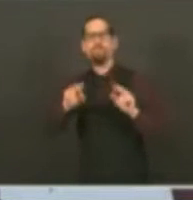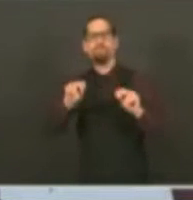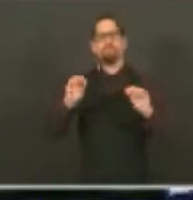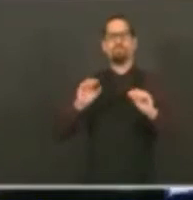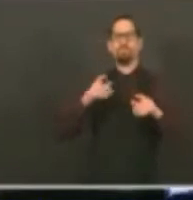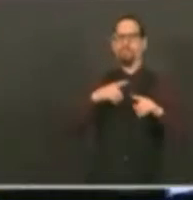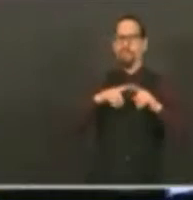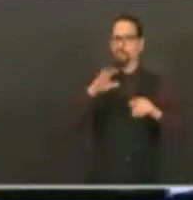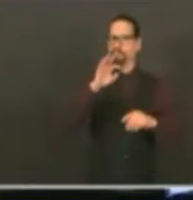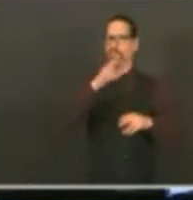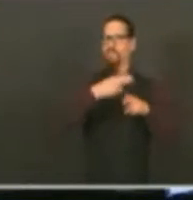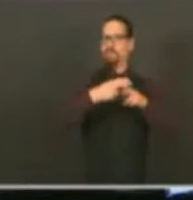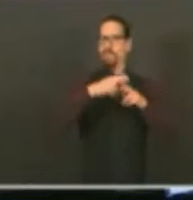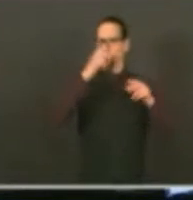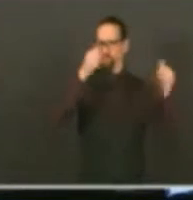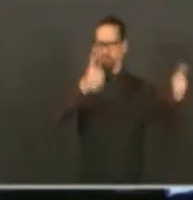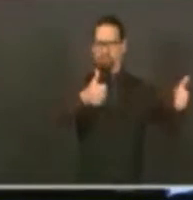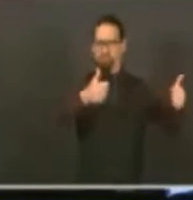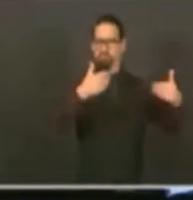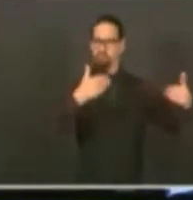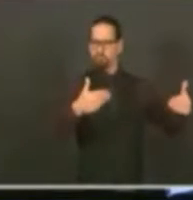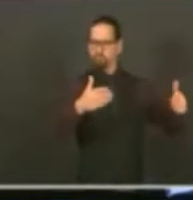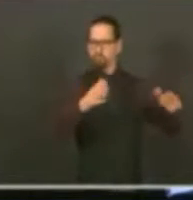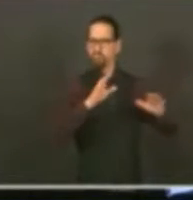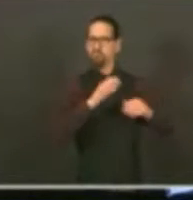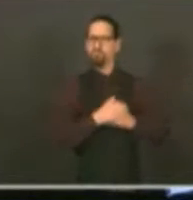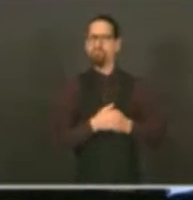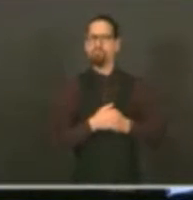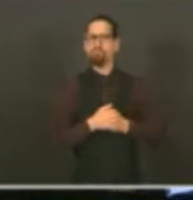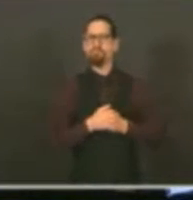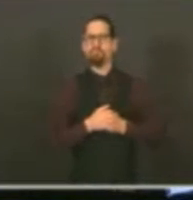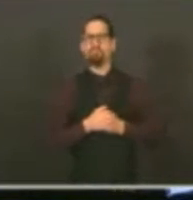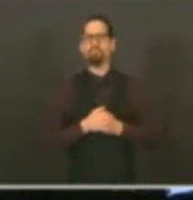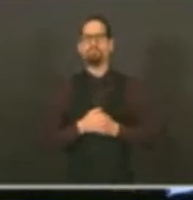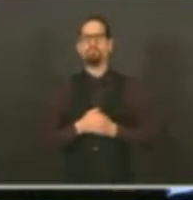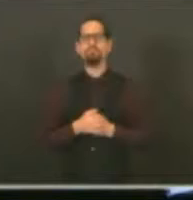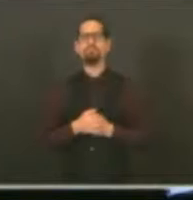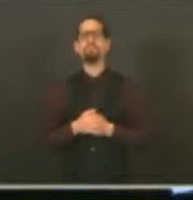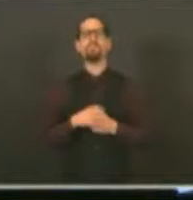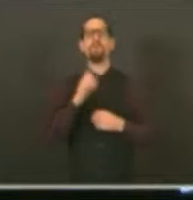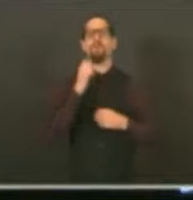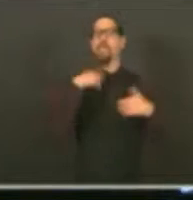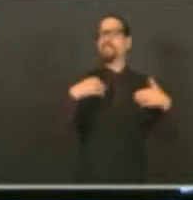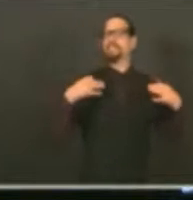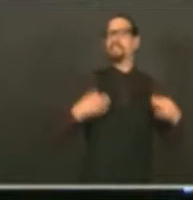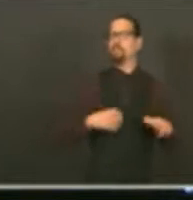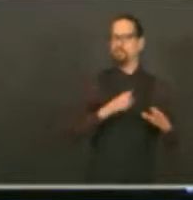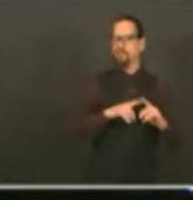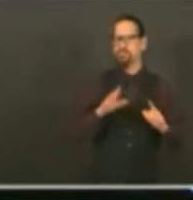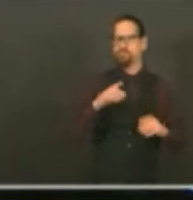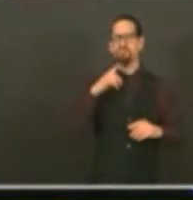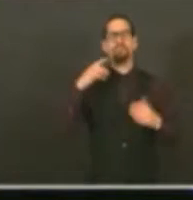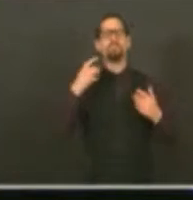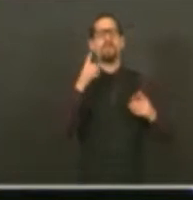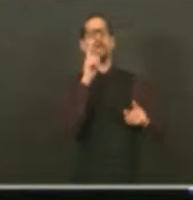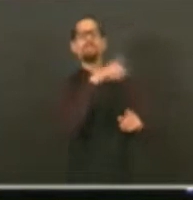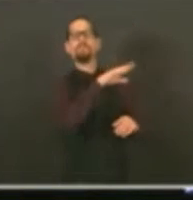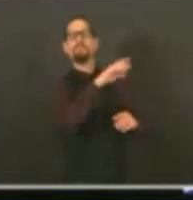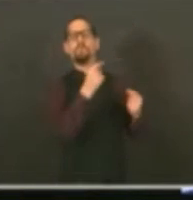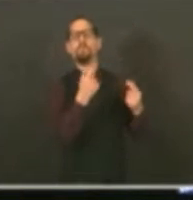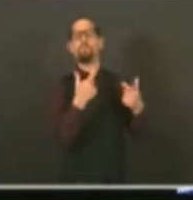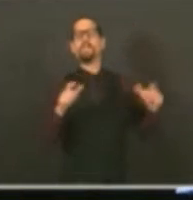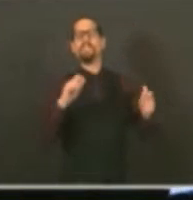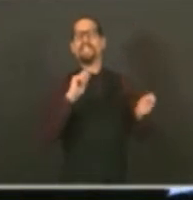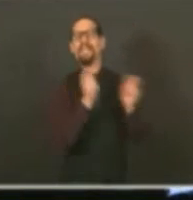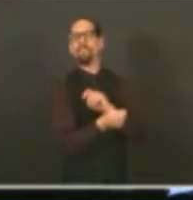there yet. God, can you take us inside what major changes you're making? Let's say, okay, we're in the one metric, we are the worst